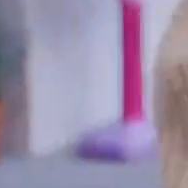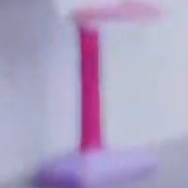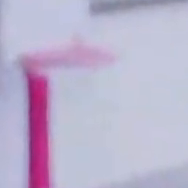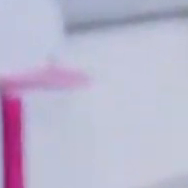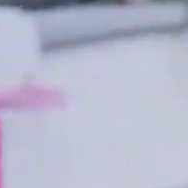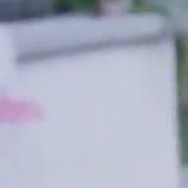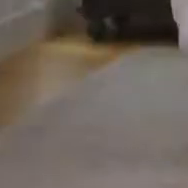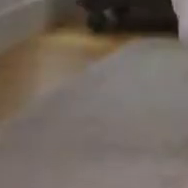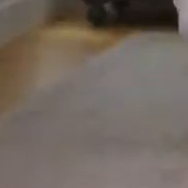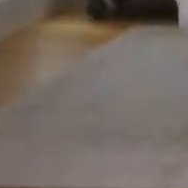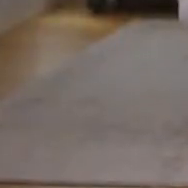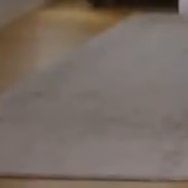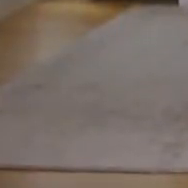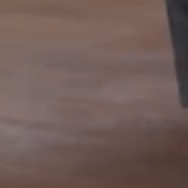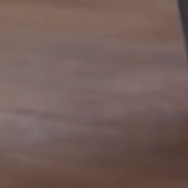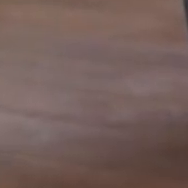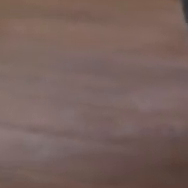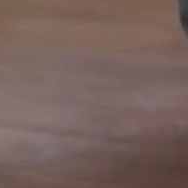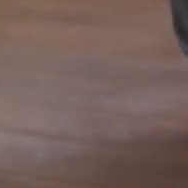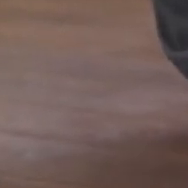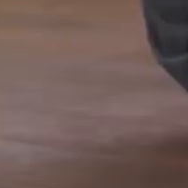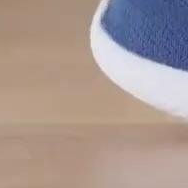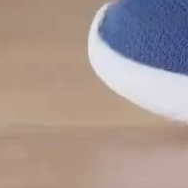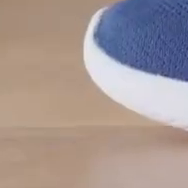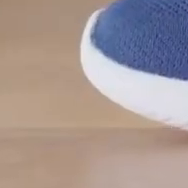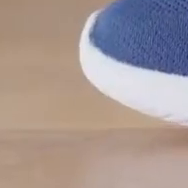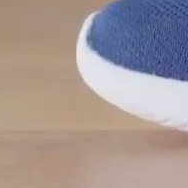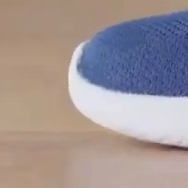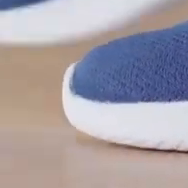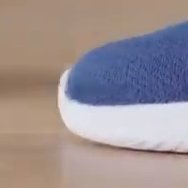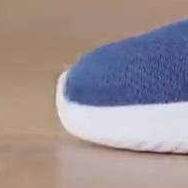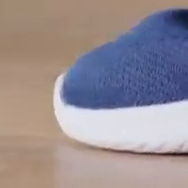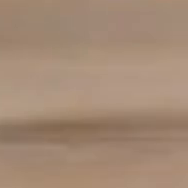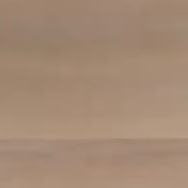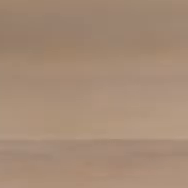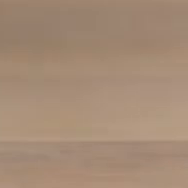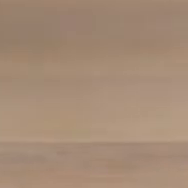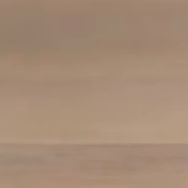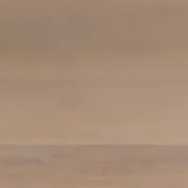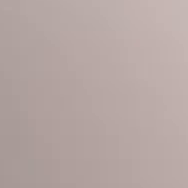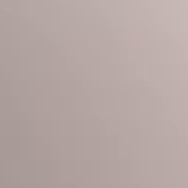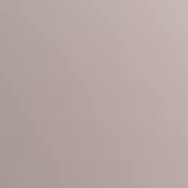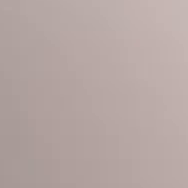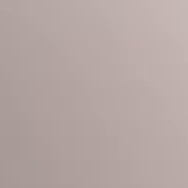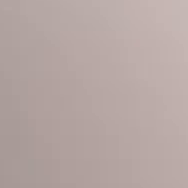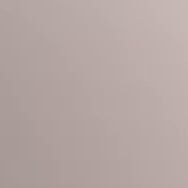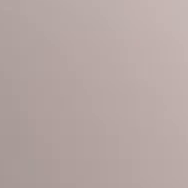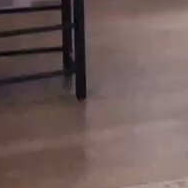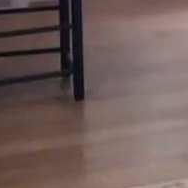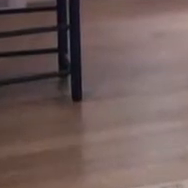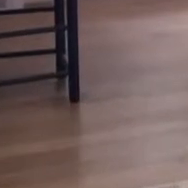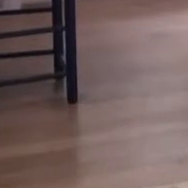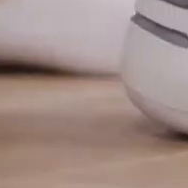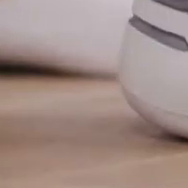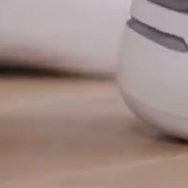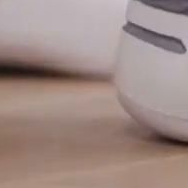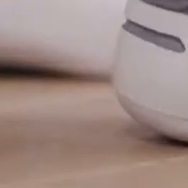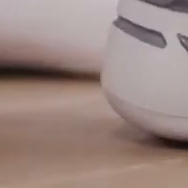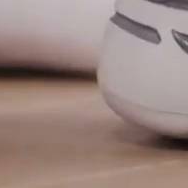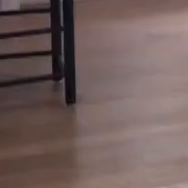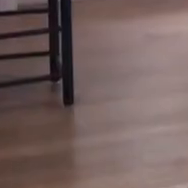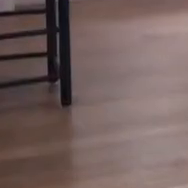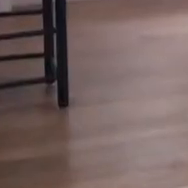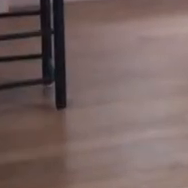ground to put on your shoes is kind of a pain, until now. Introducing new Skechers Slip-Ins, hands-free technology for your footwear. Just step in and off you